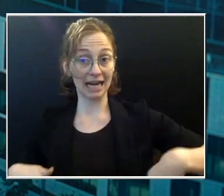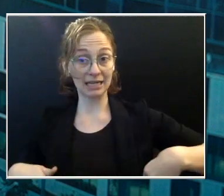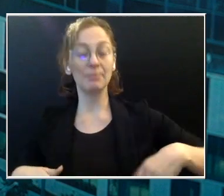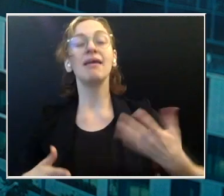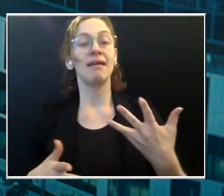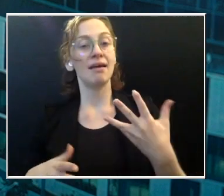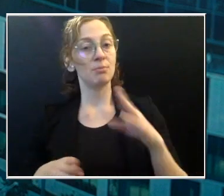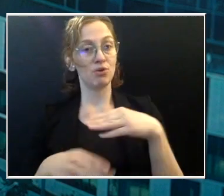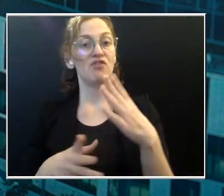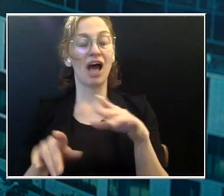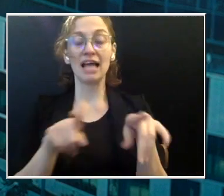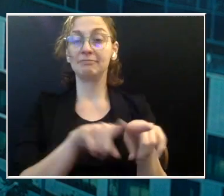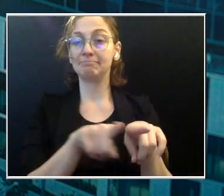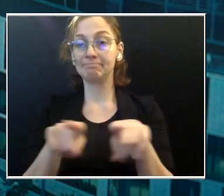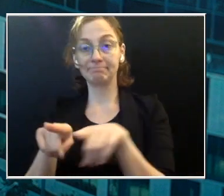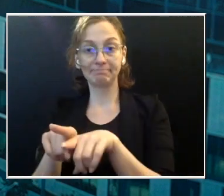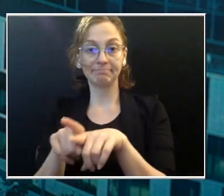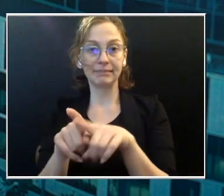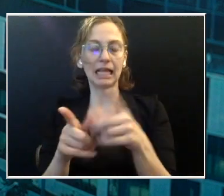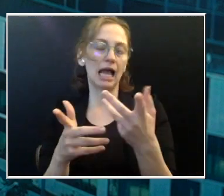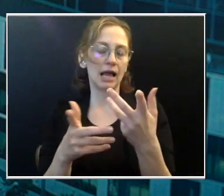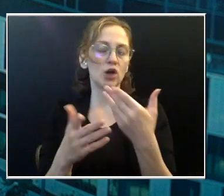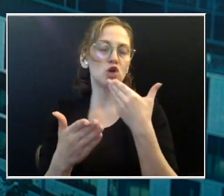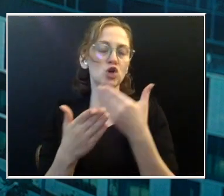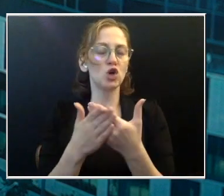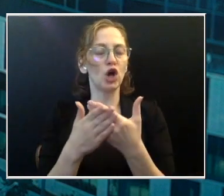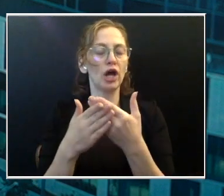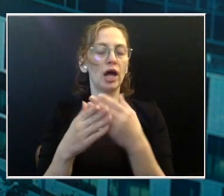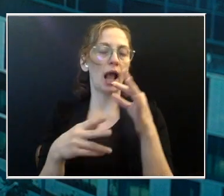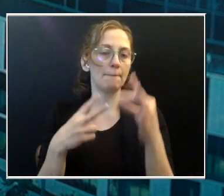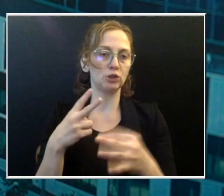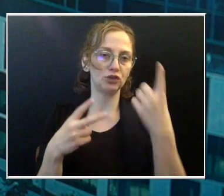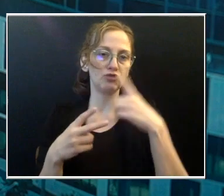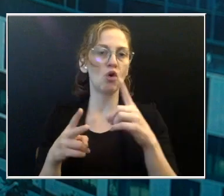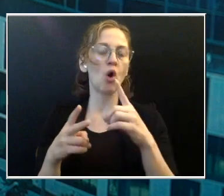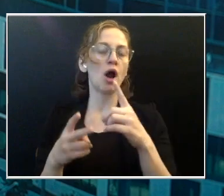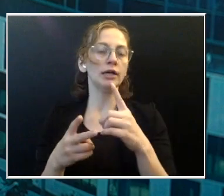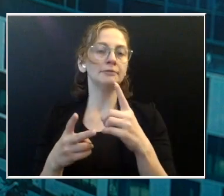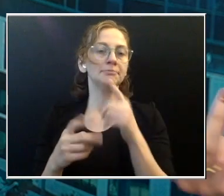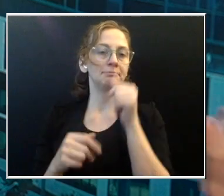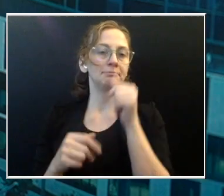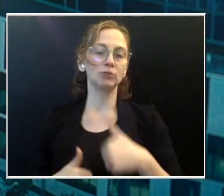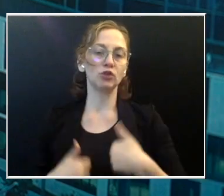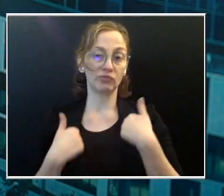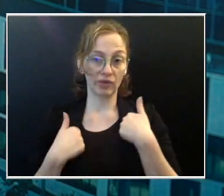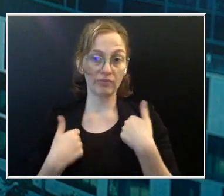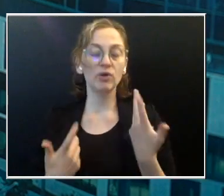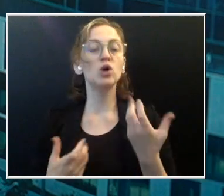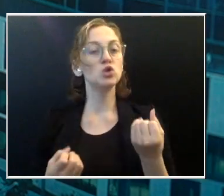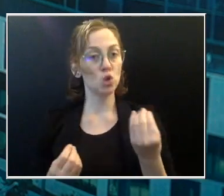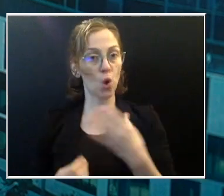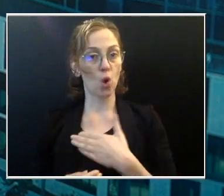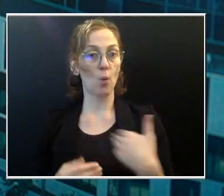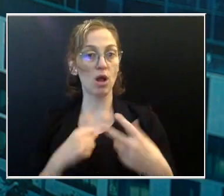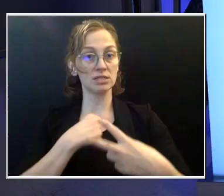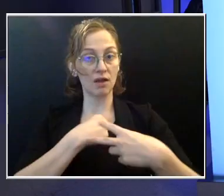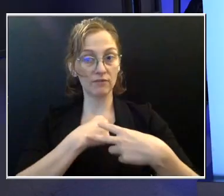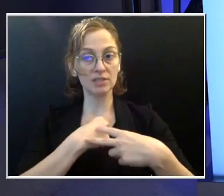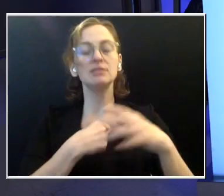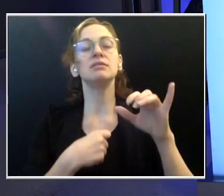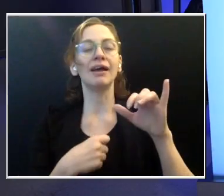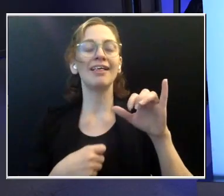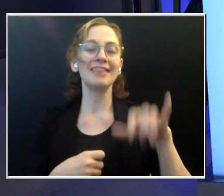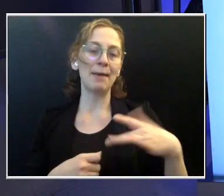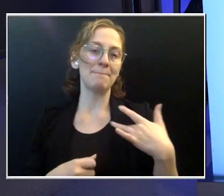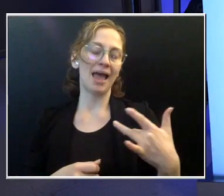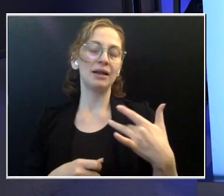breast conservation to be the standard of care, the gold standard for people with small and early stage breast cancers, like how Claudia had initially. So that would be like